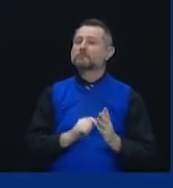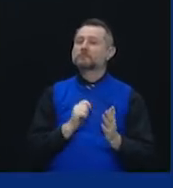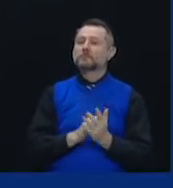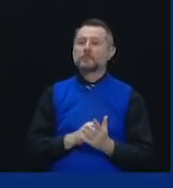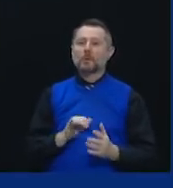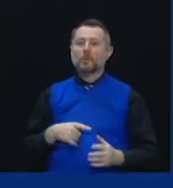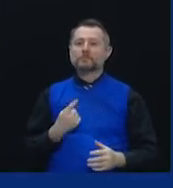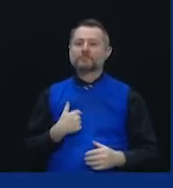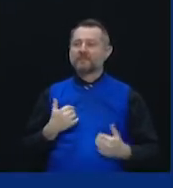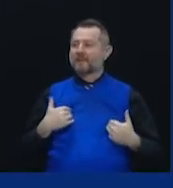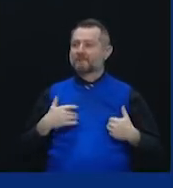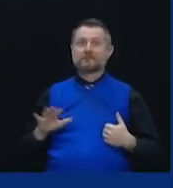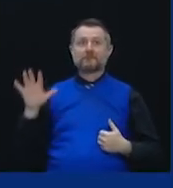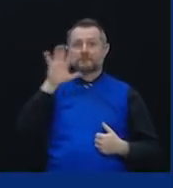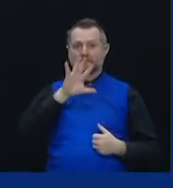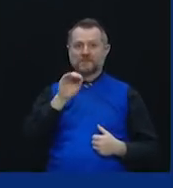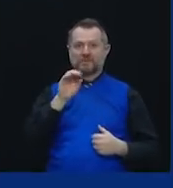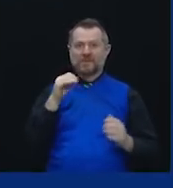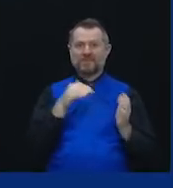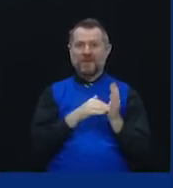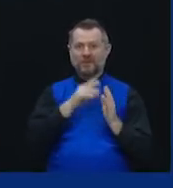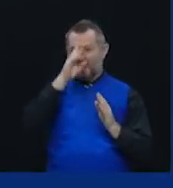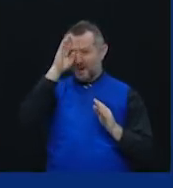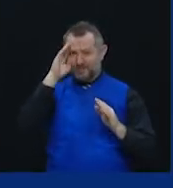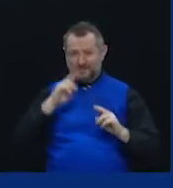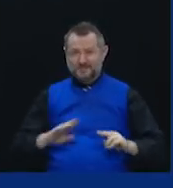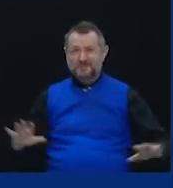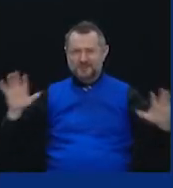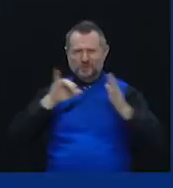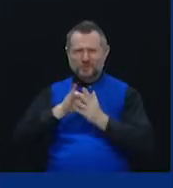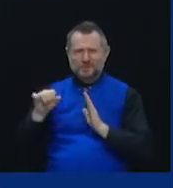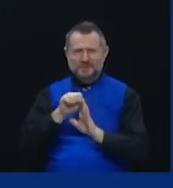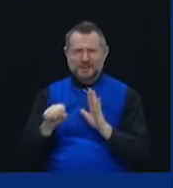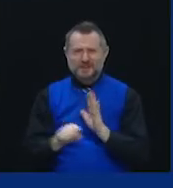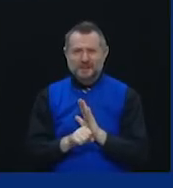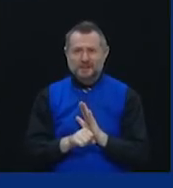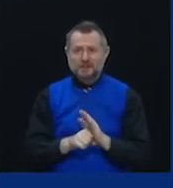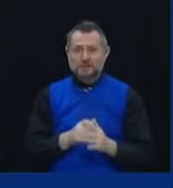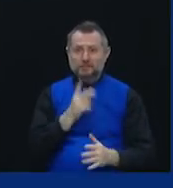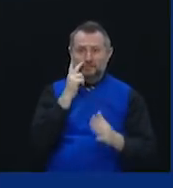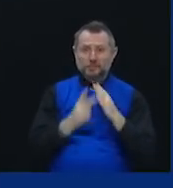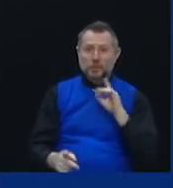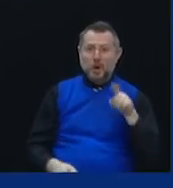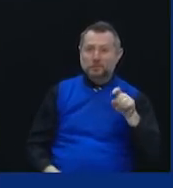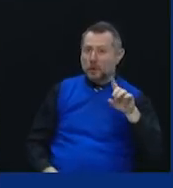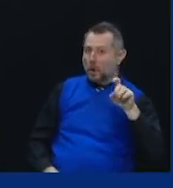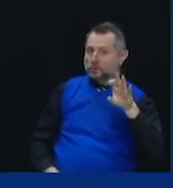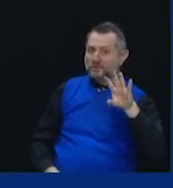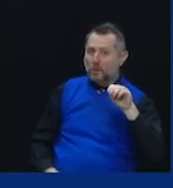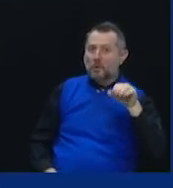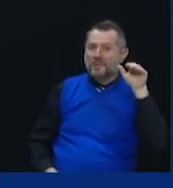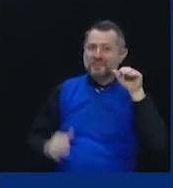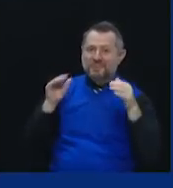entire state of New York. And the estimate was that we would need 140,000.